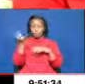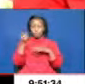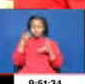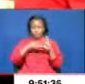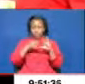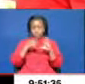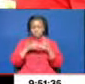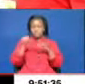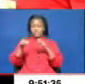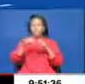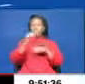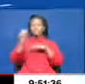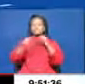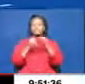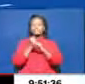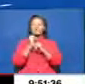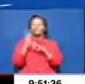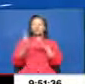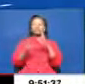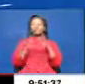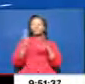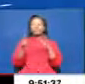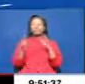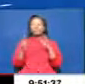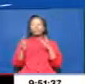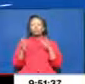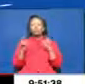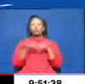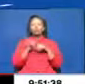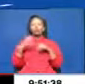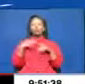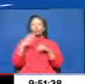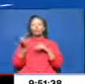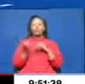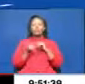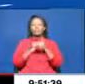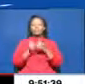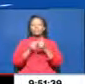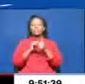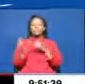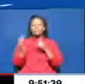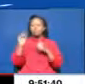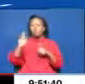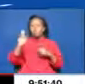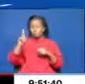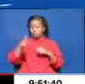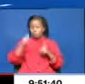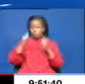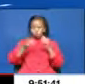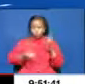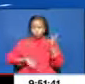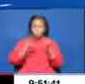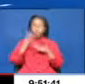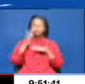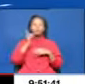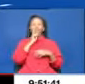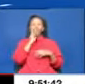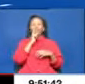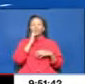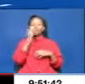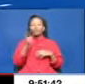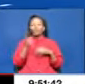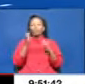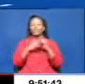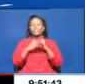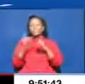year's 22nd edition of the Commonwealth Games in Birmingham, UK, that is set for tomorrow, the 28th of July to 8th of